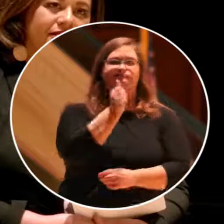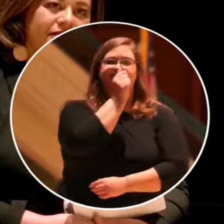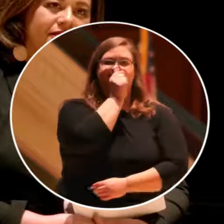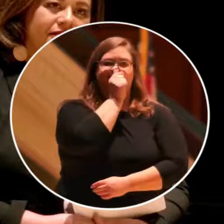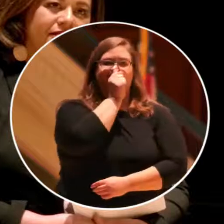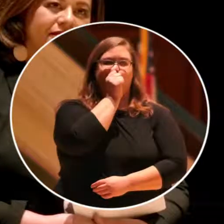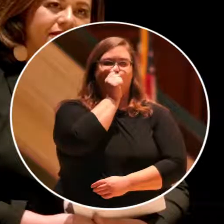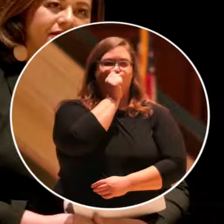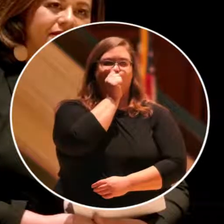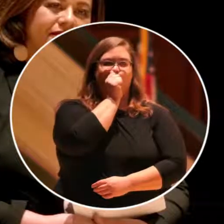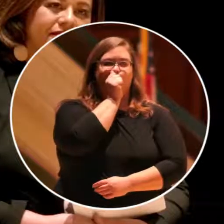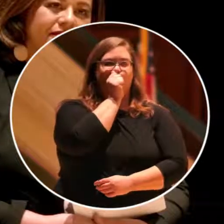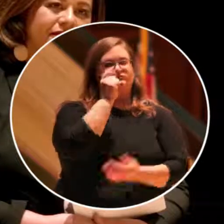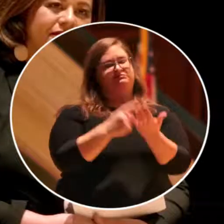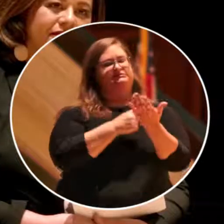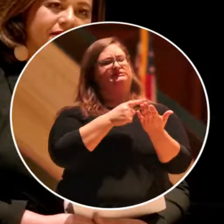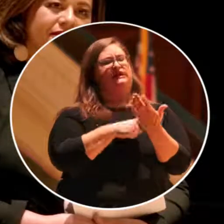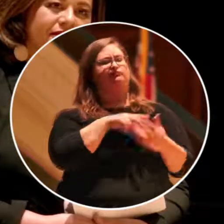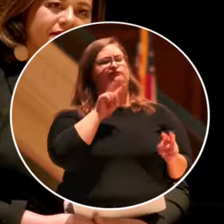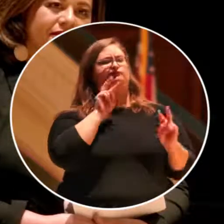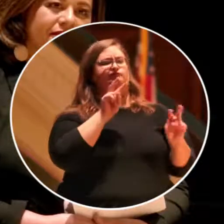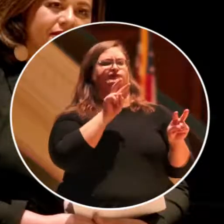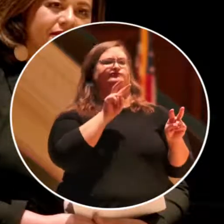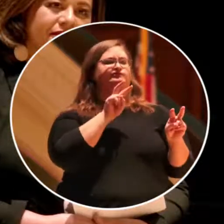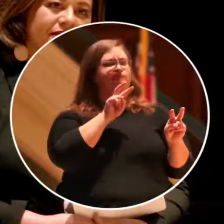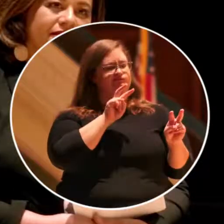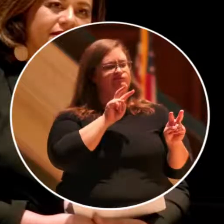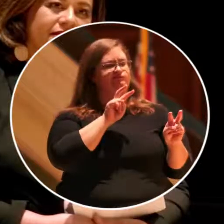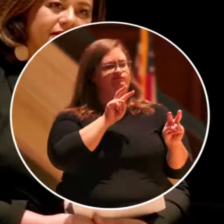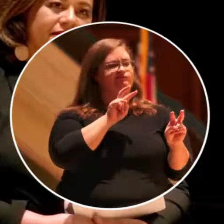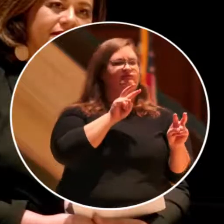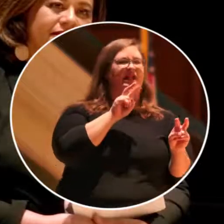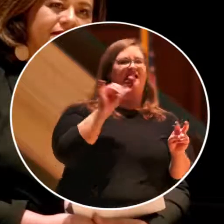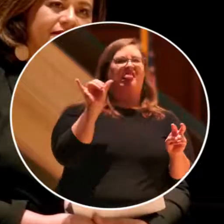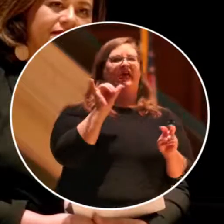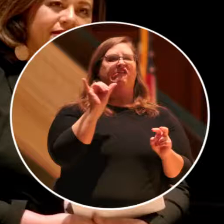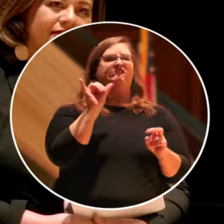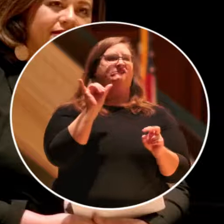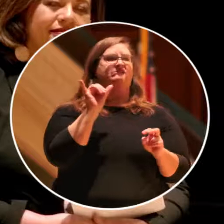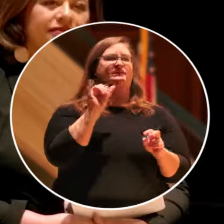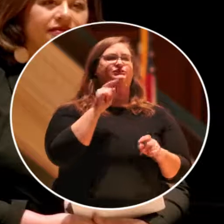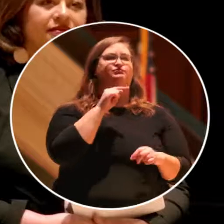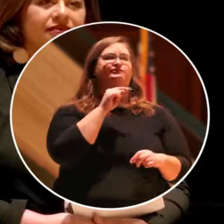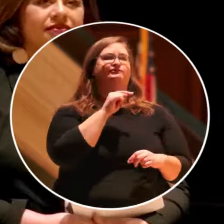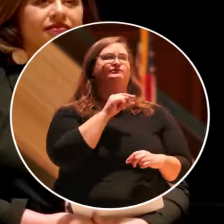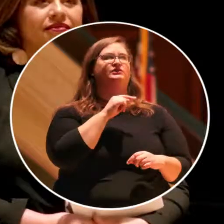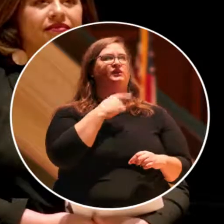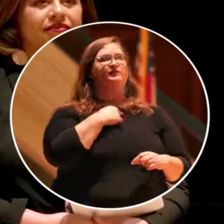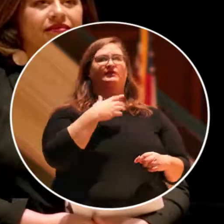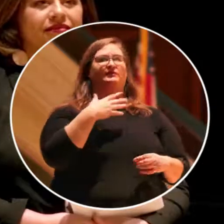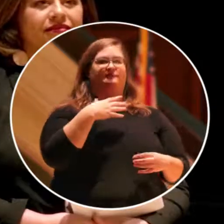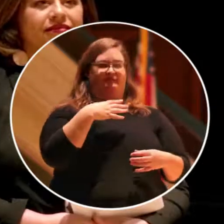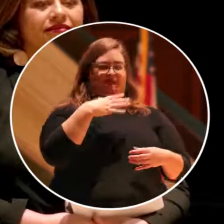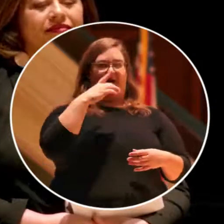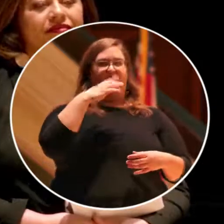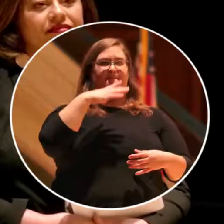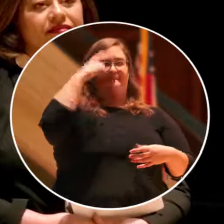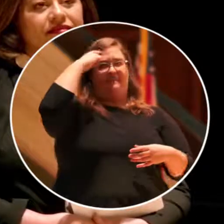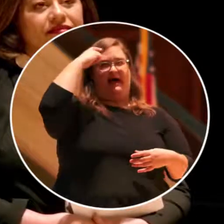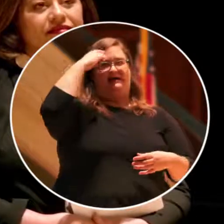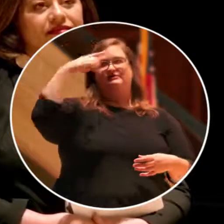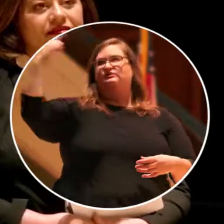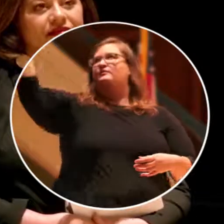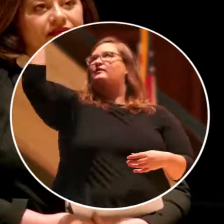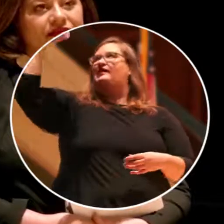whatever she was thinking, almost as if she'd left her body vacant. I remember as a